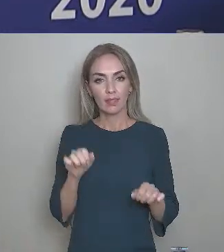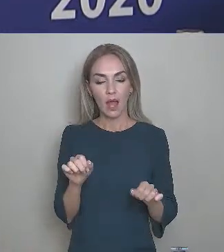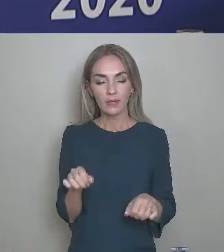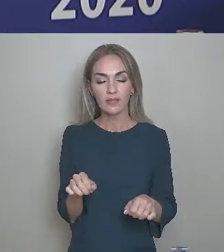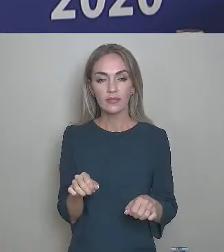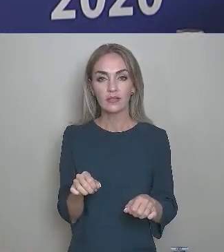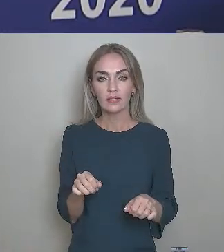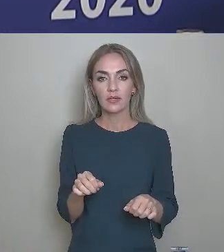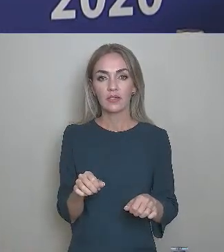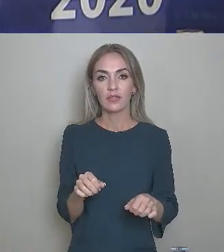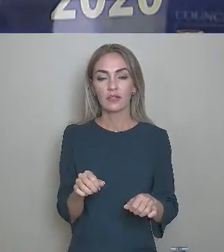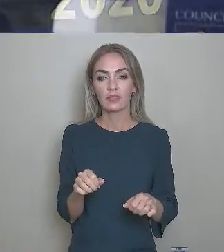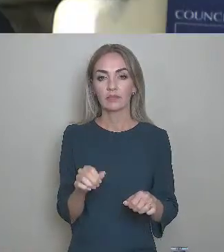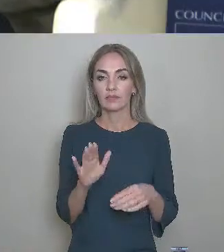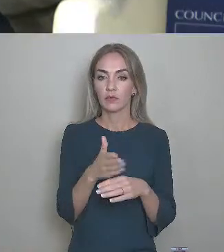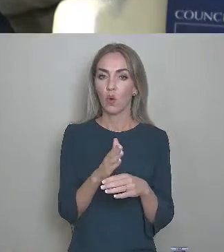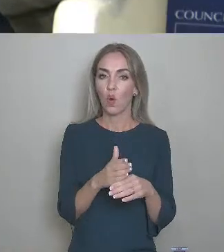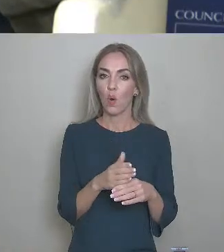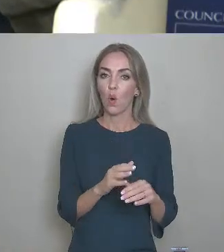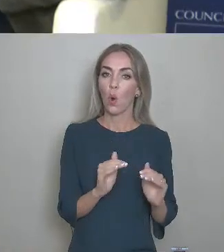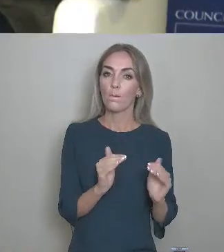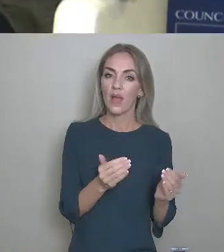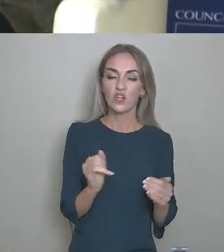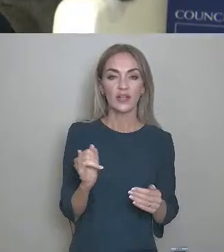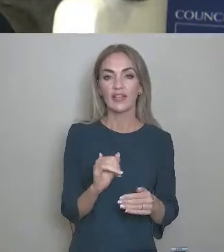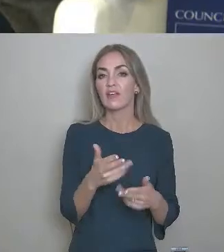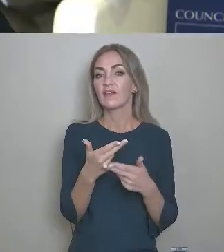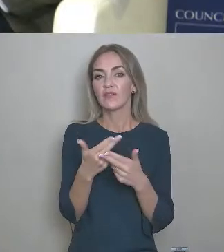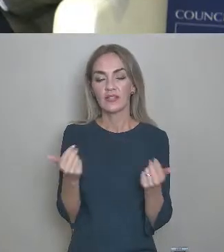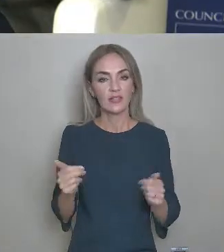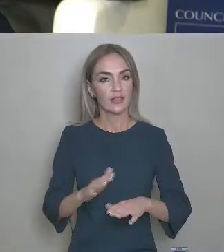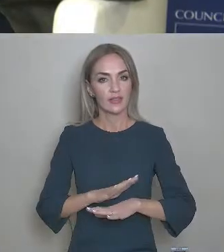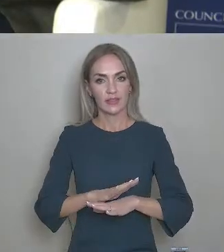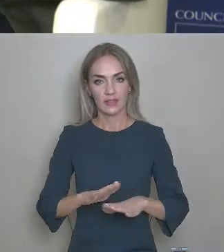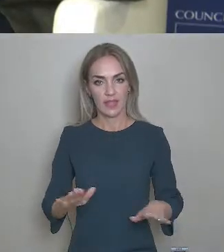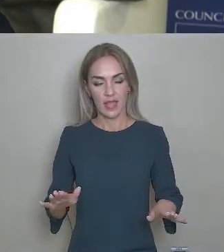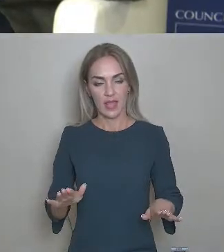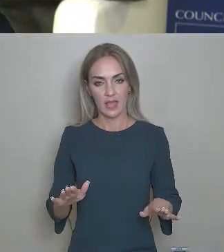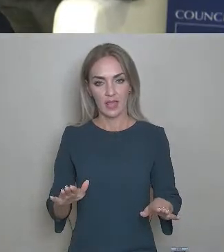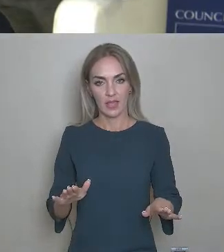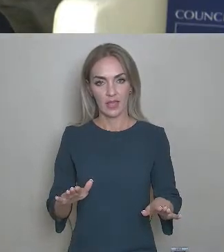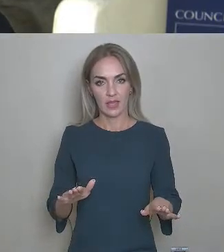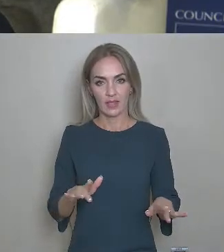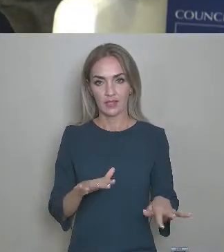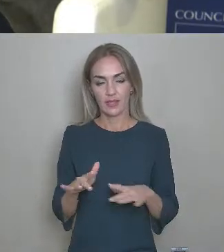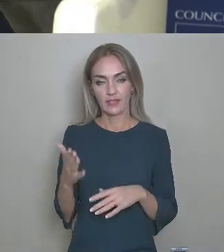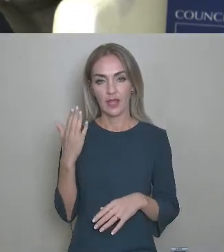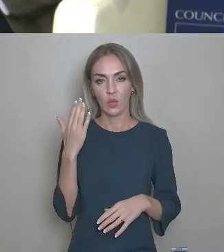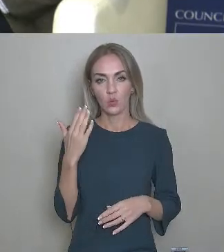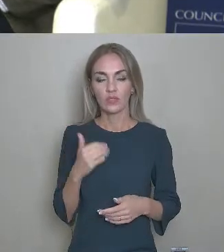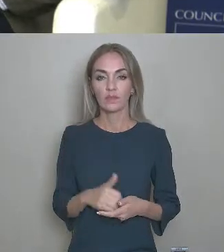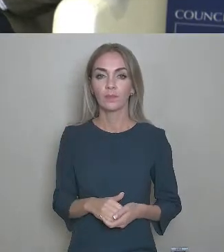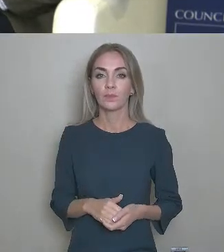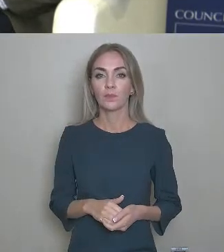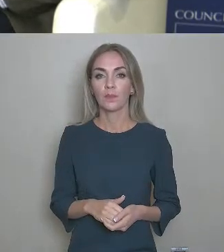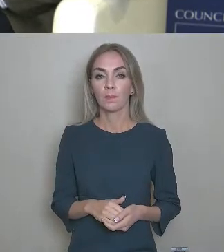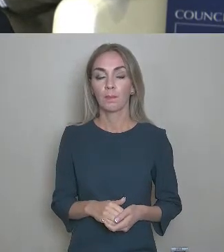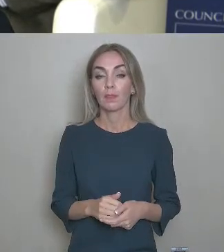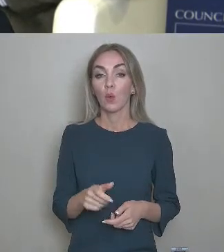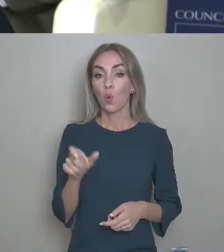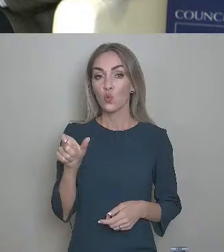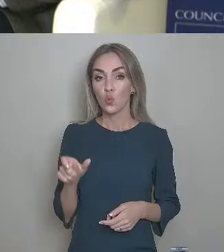declarations, limited capacity? In civil law, we draw a line between